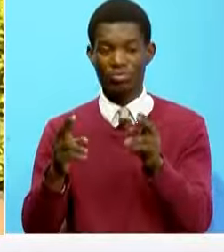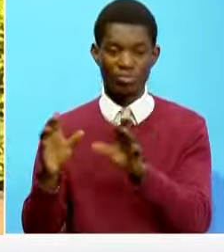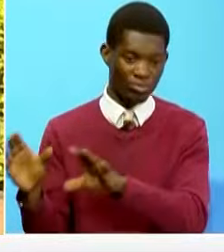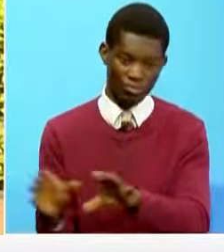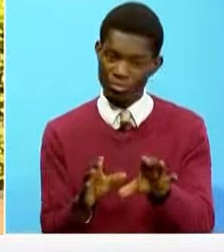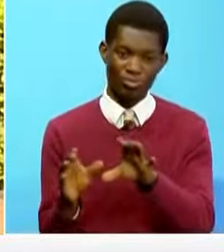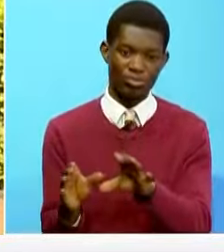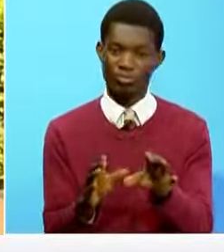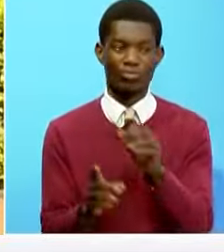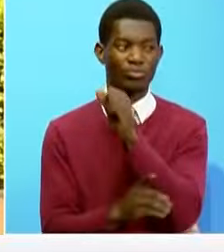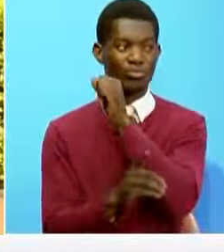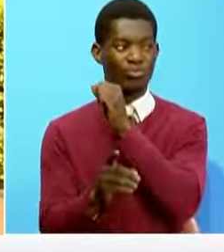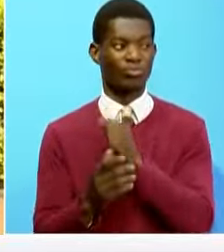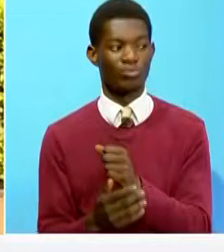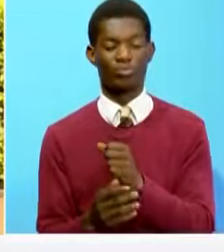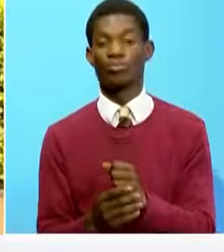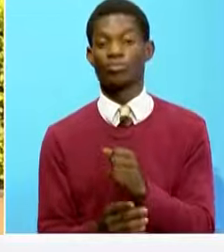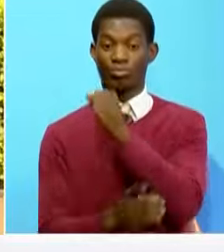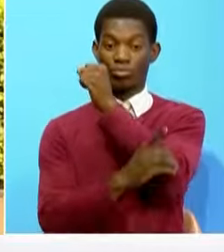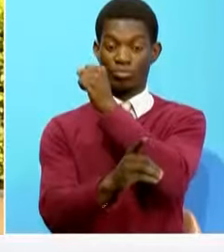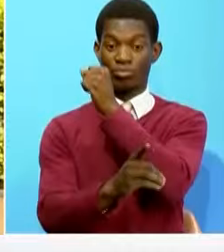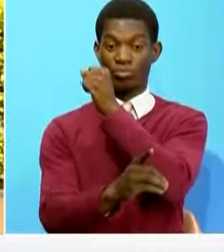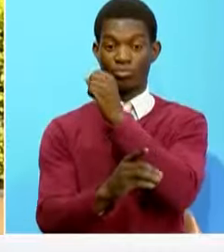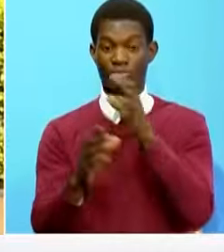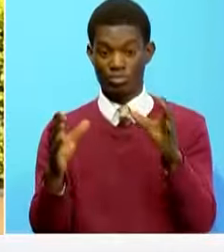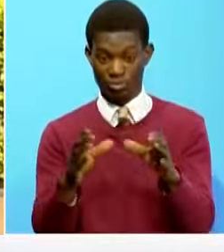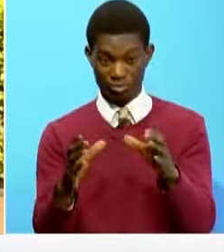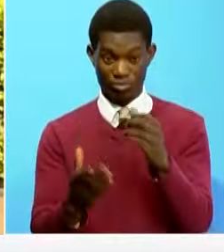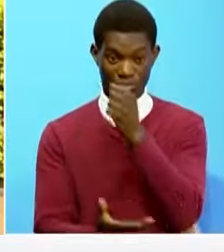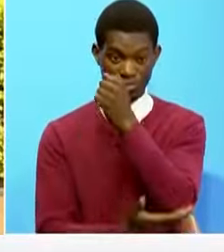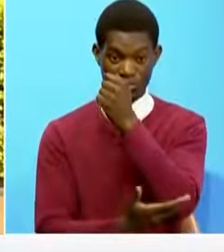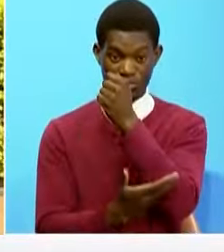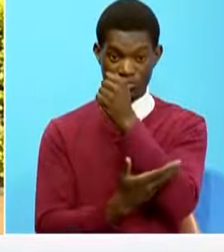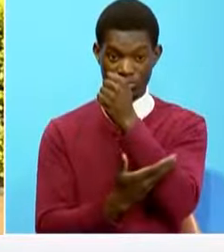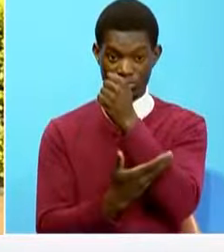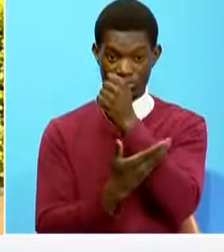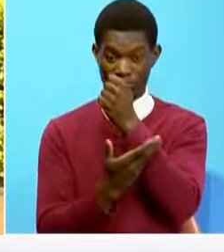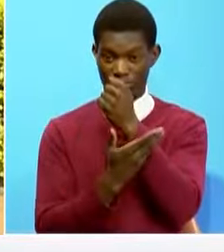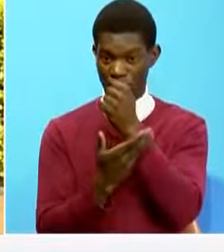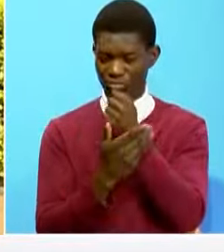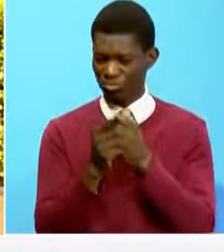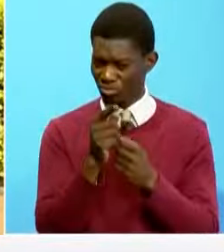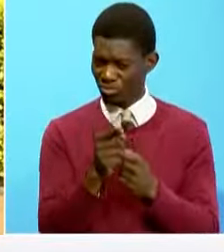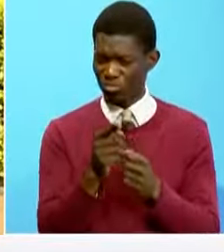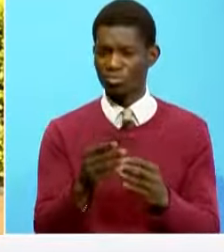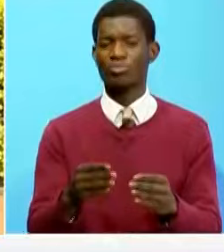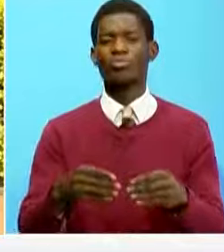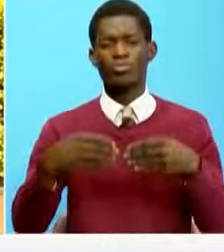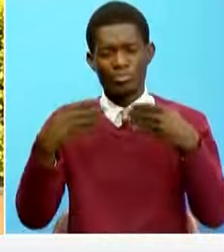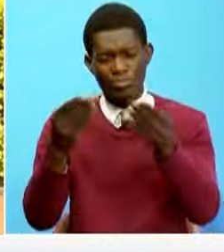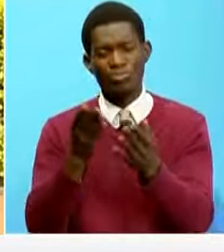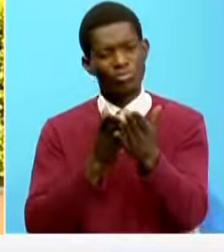The Department of Community Development is providing our services that are to do with changing